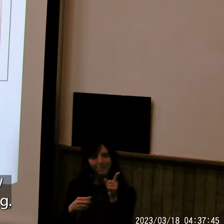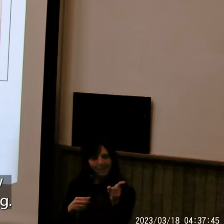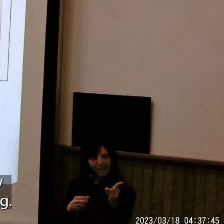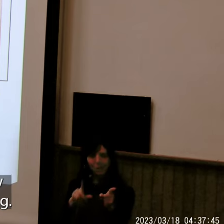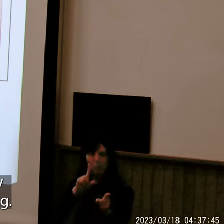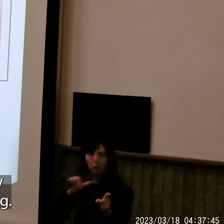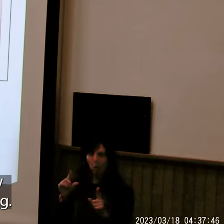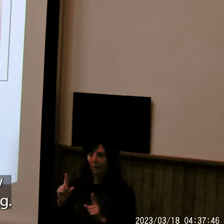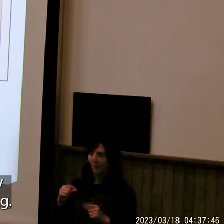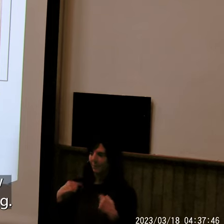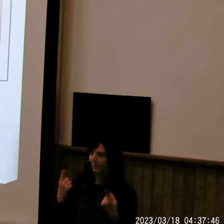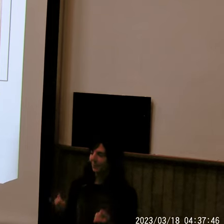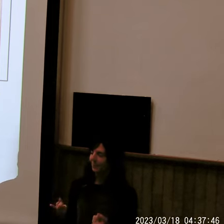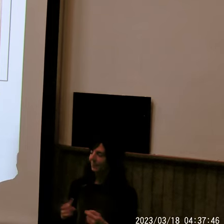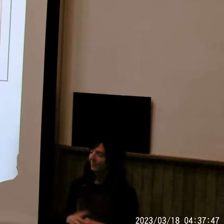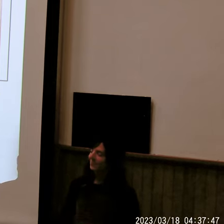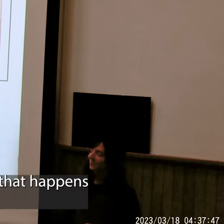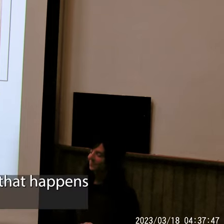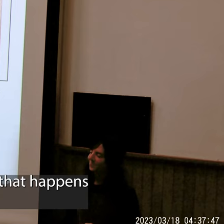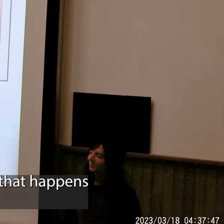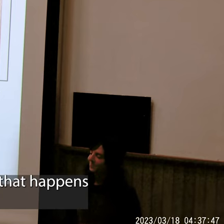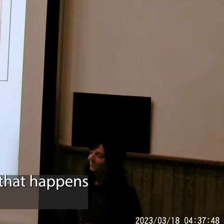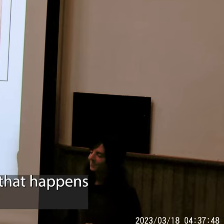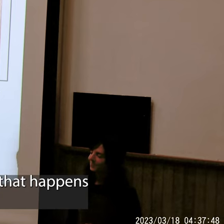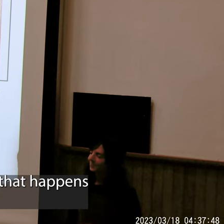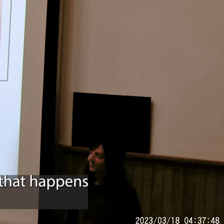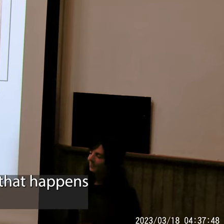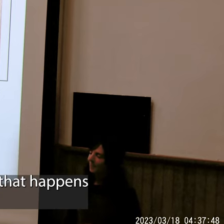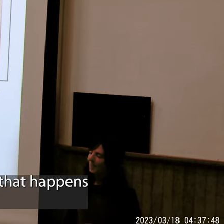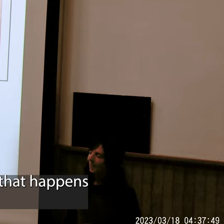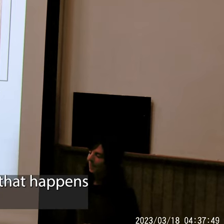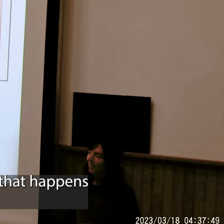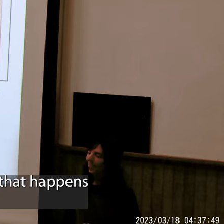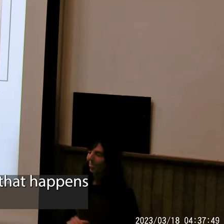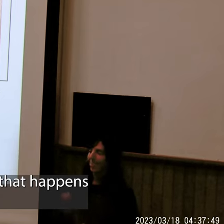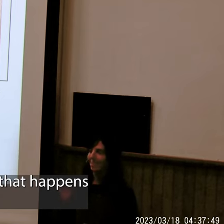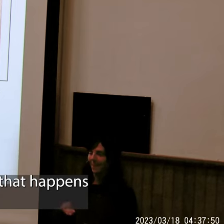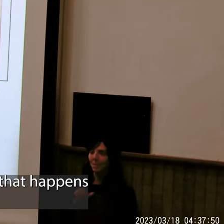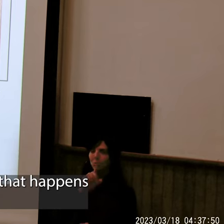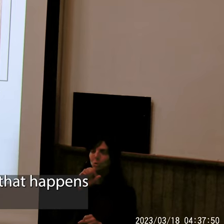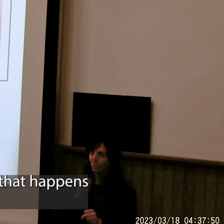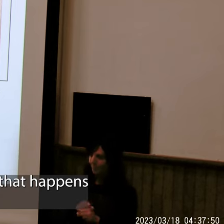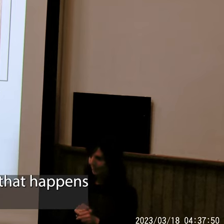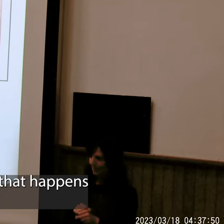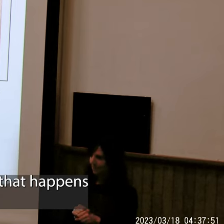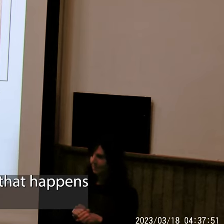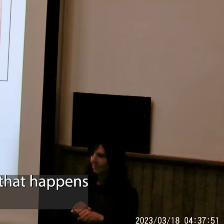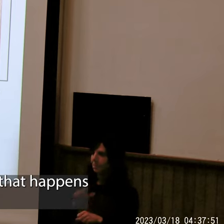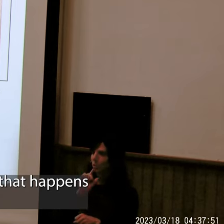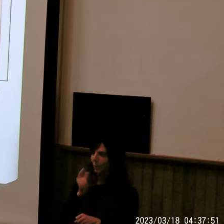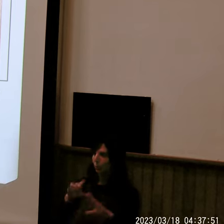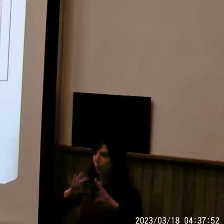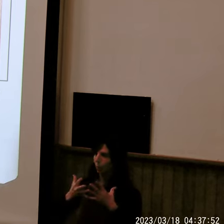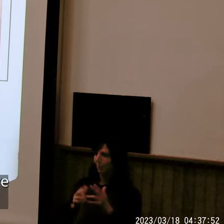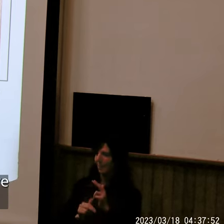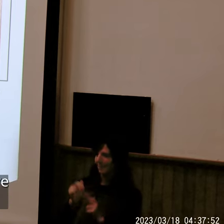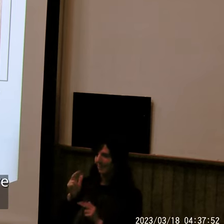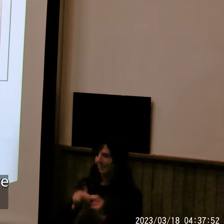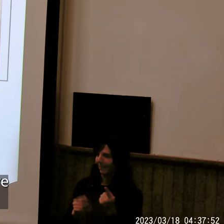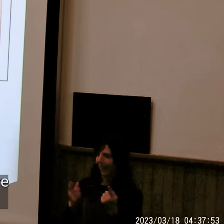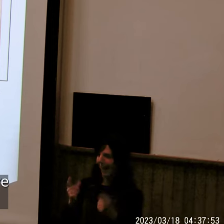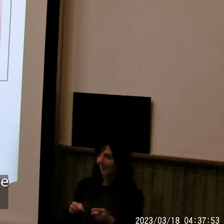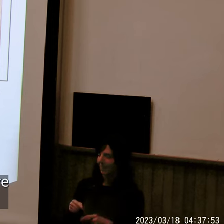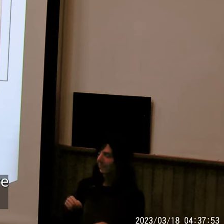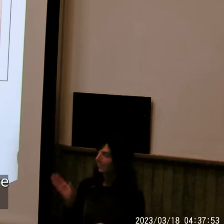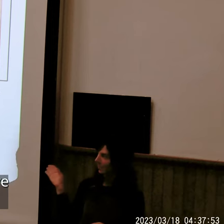all along. And it's this that's the real radical queer world building that happens in a game like If Found. It's not